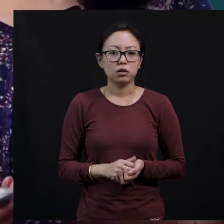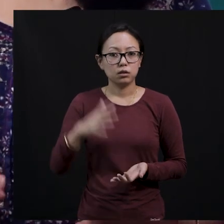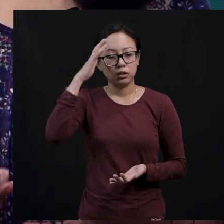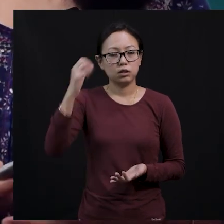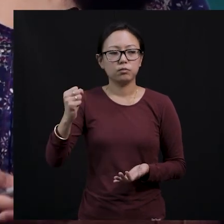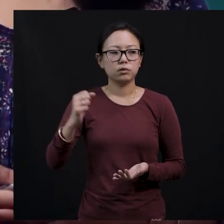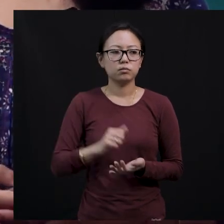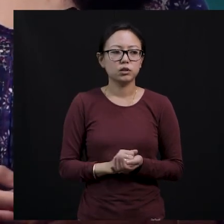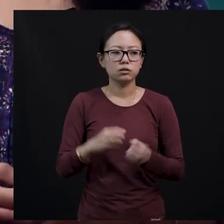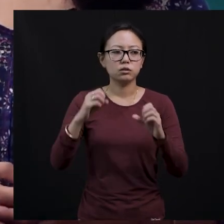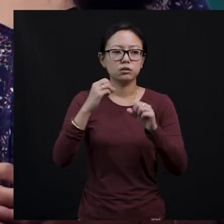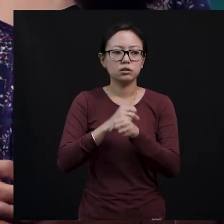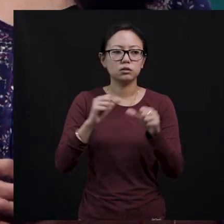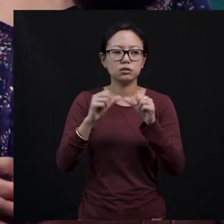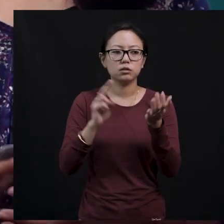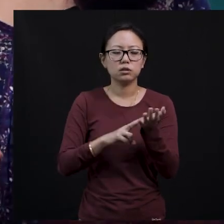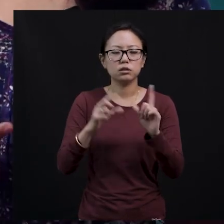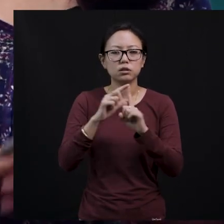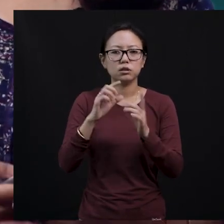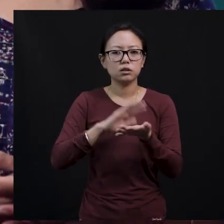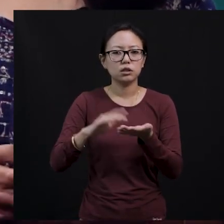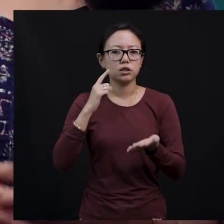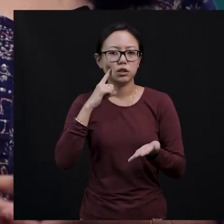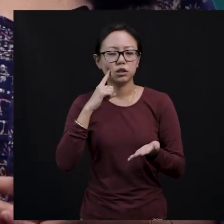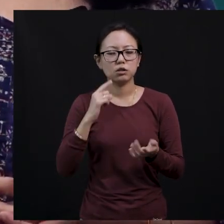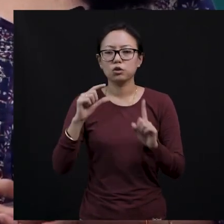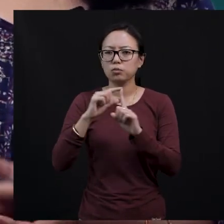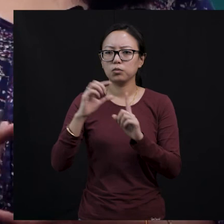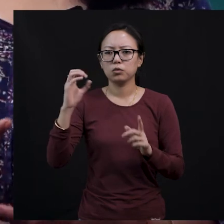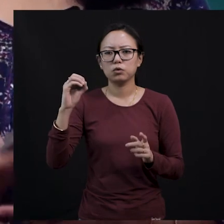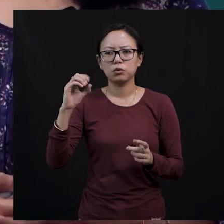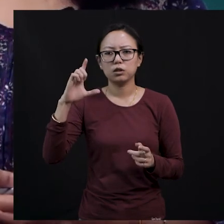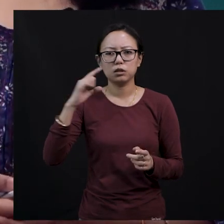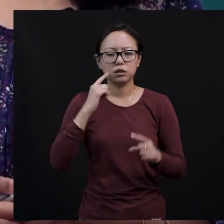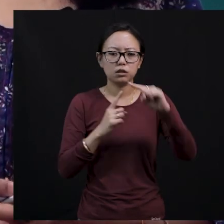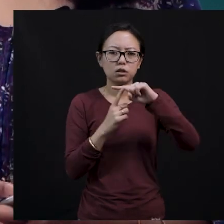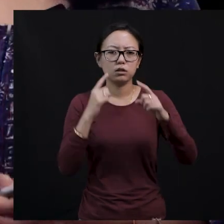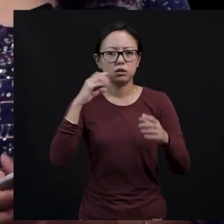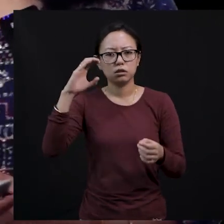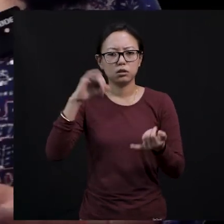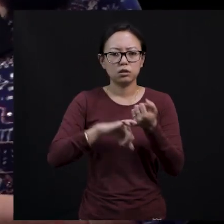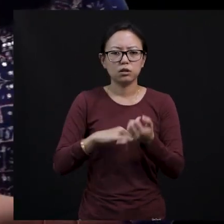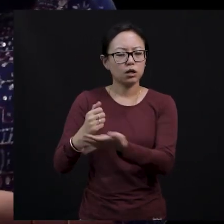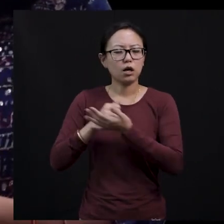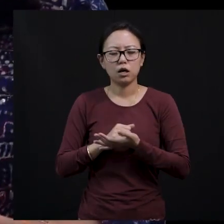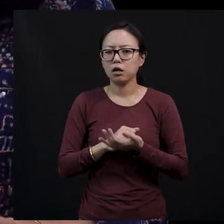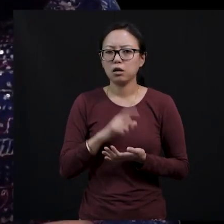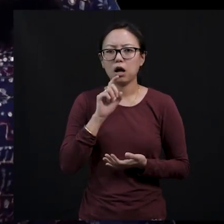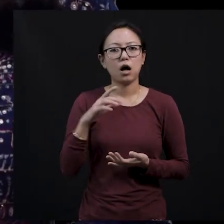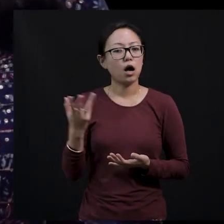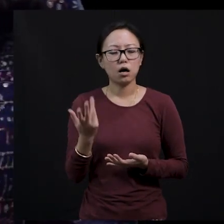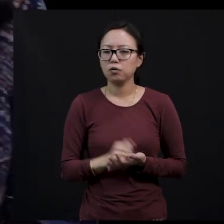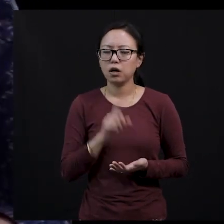you to write the contribution as a social reformer, both of them. So we come to